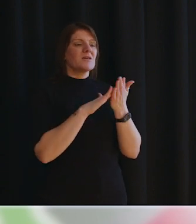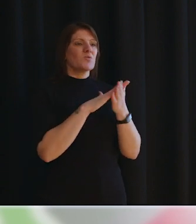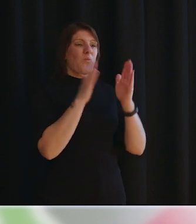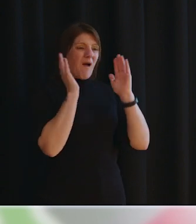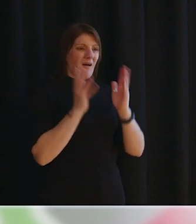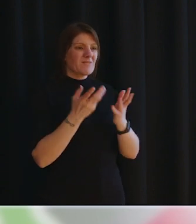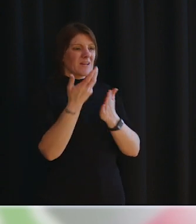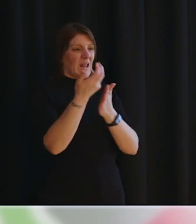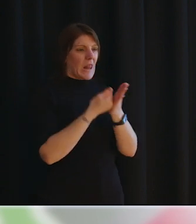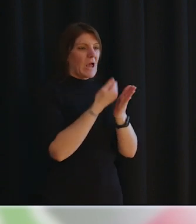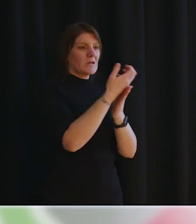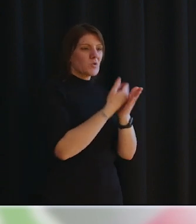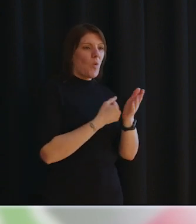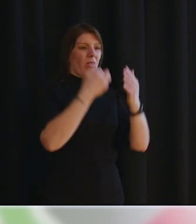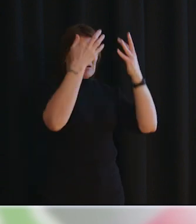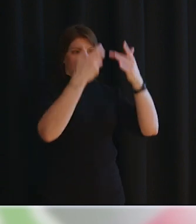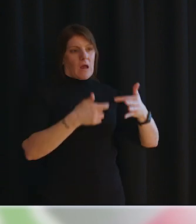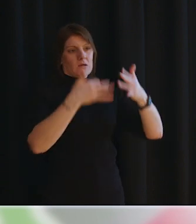So